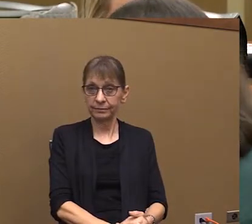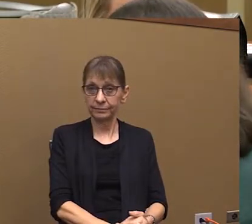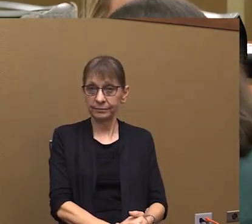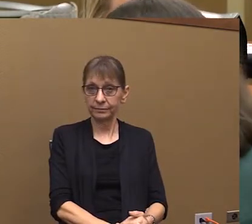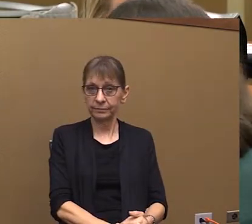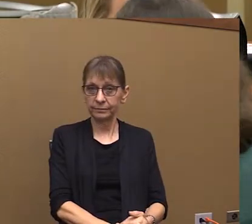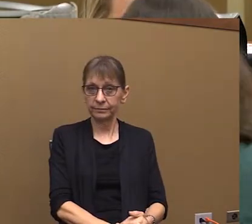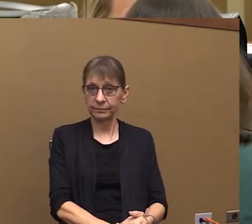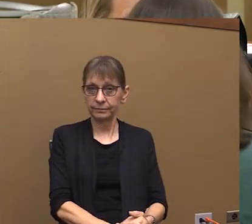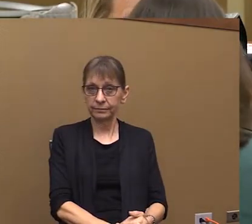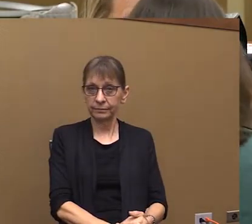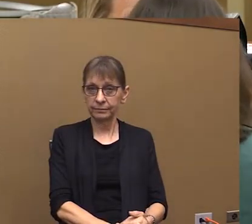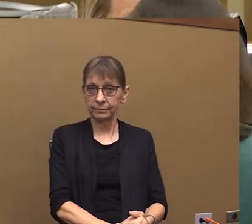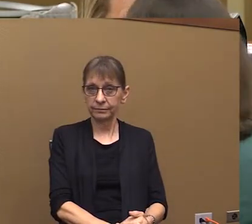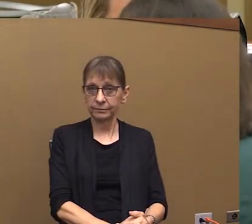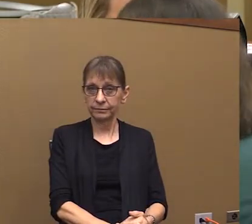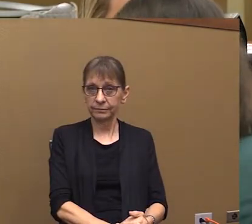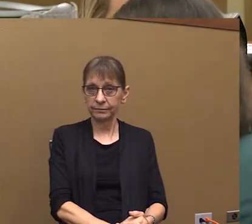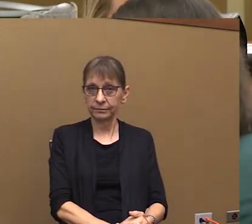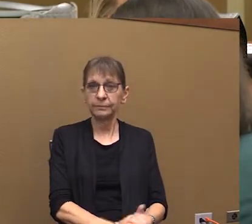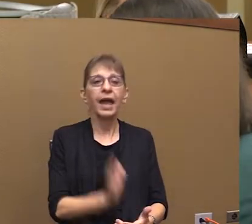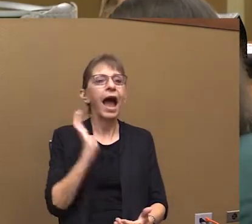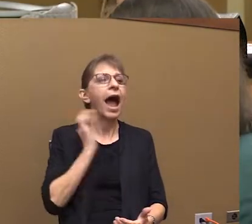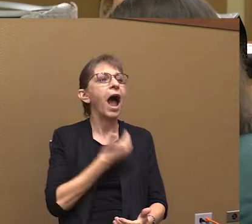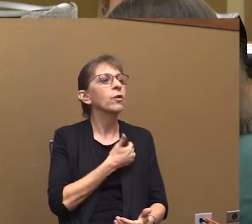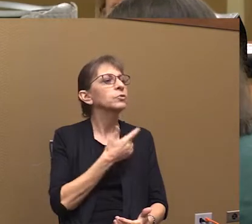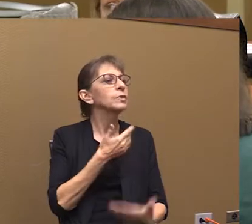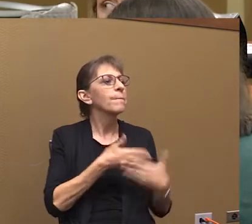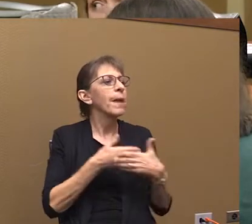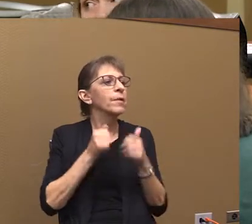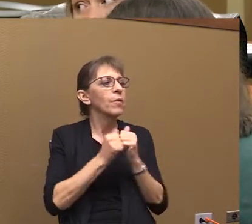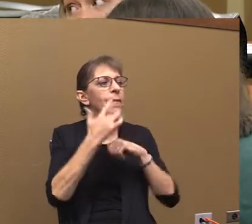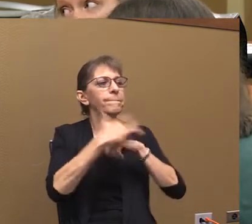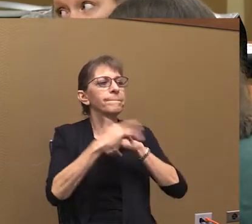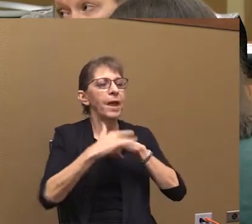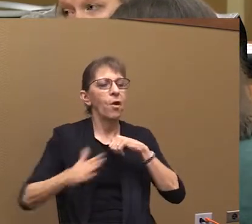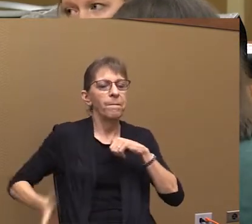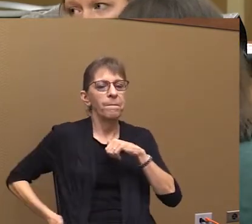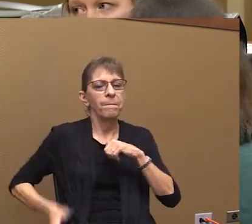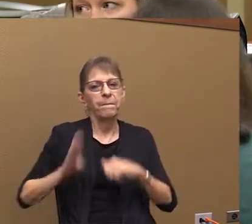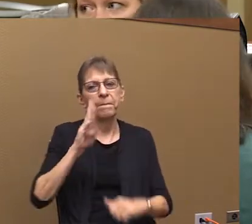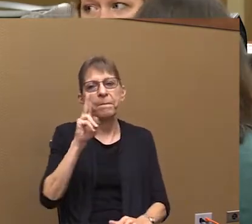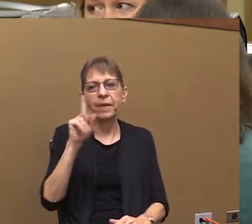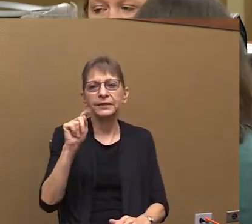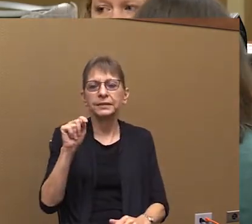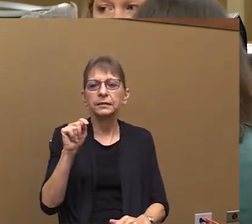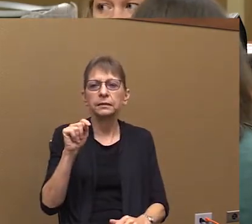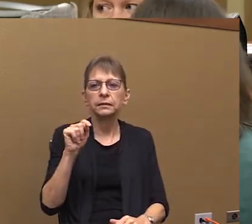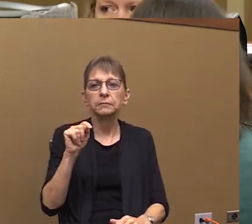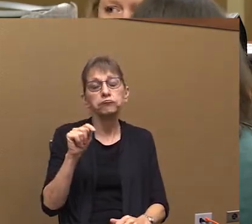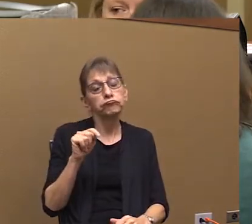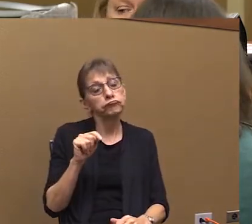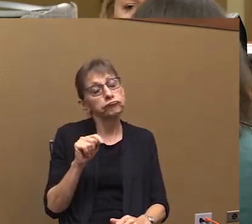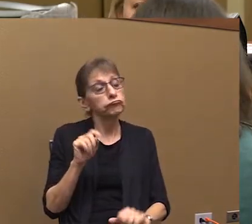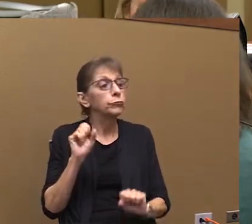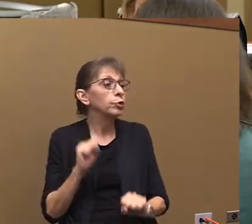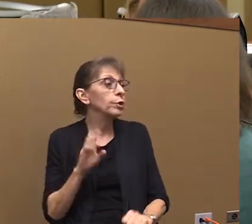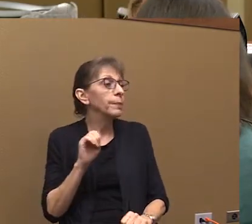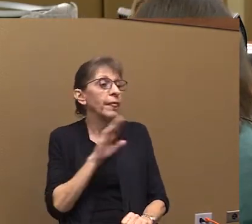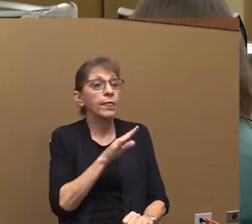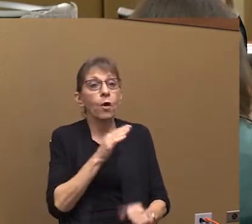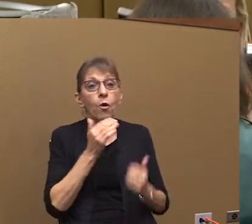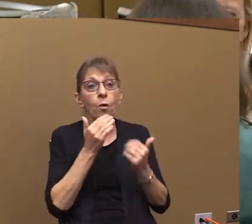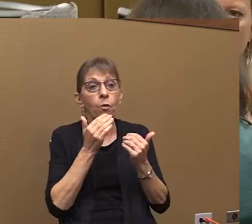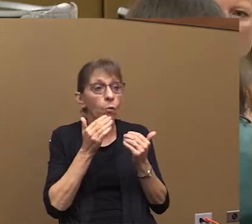baby. the baby? Yeah, the baby. The baby with the bare butt. It could just be their, a method